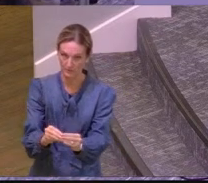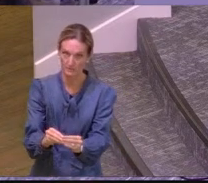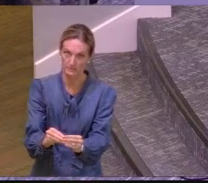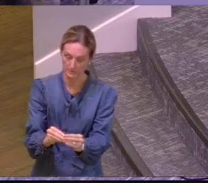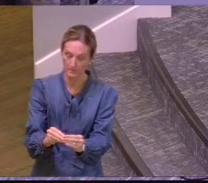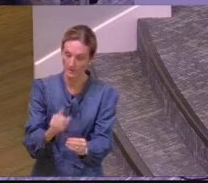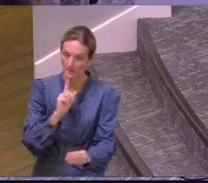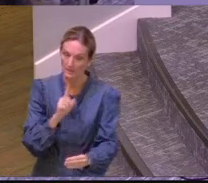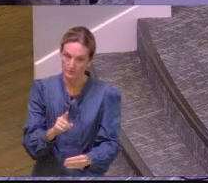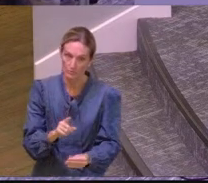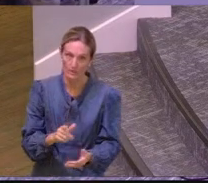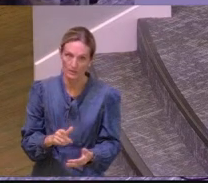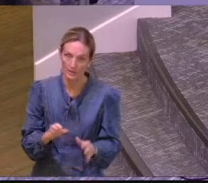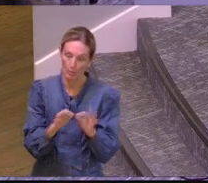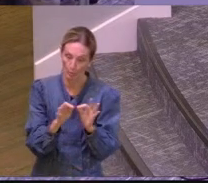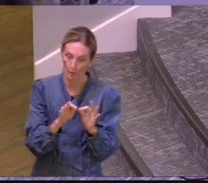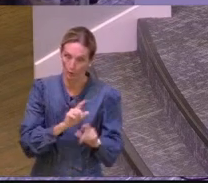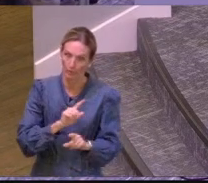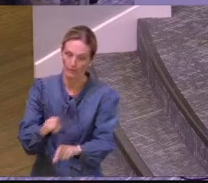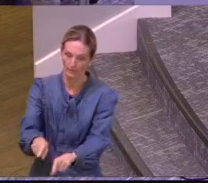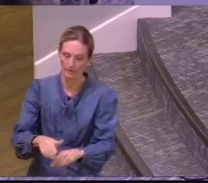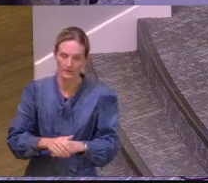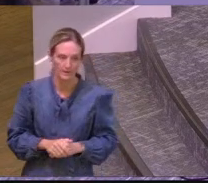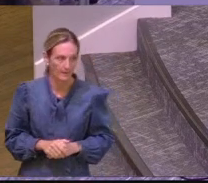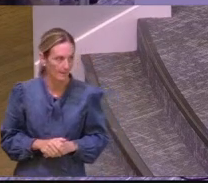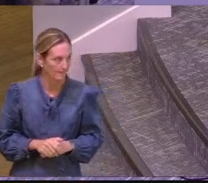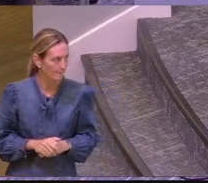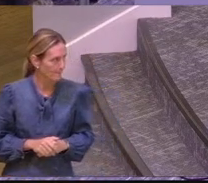it's really worth going to.